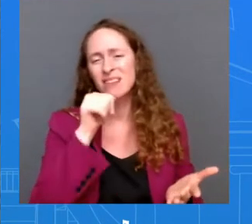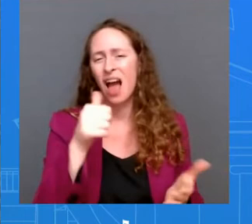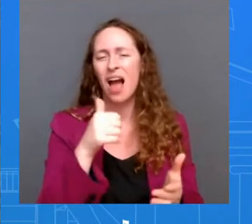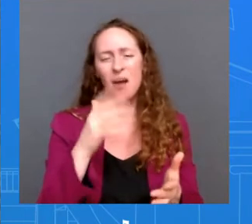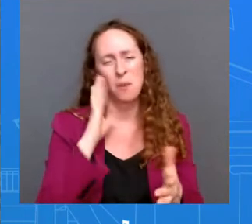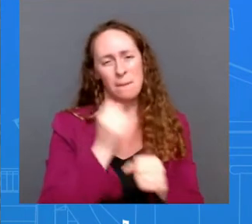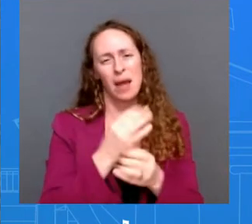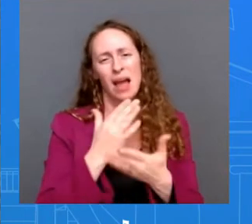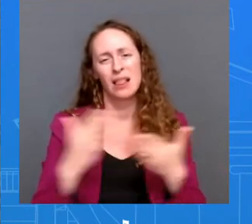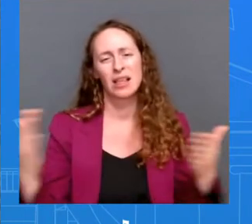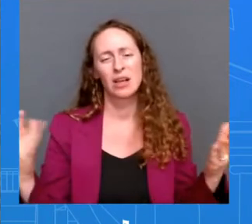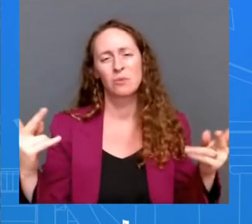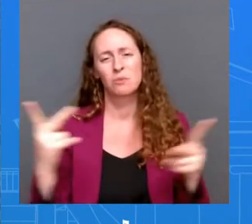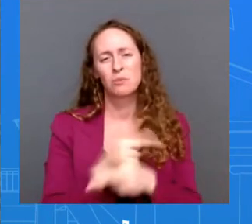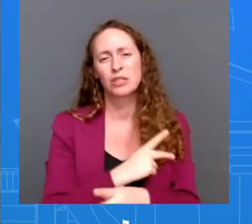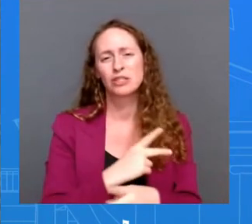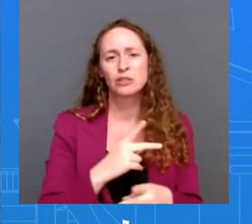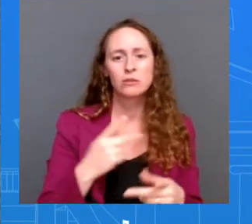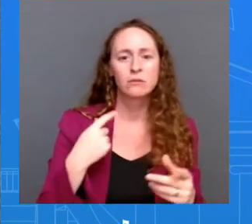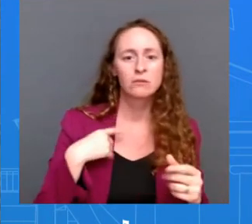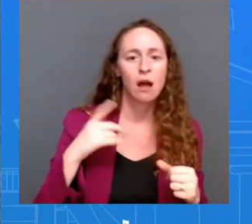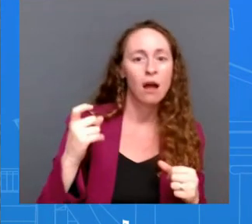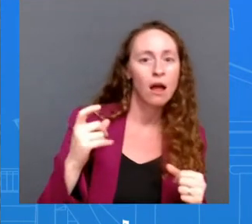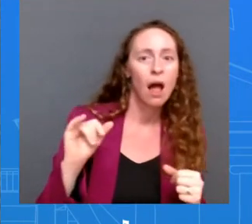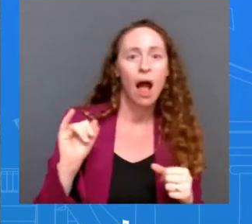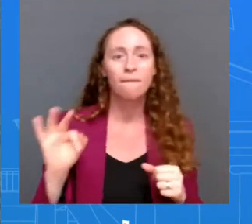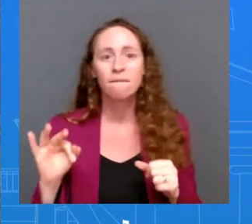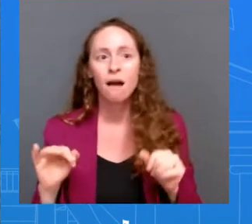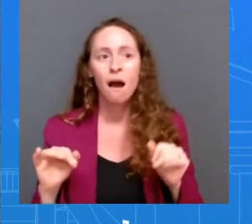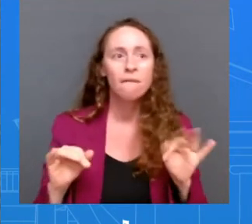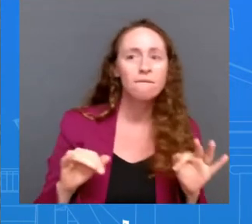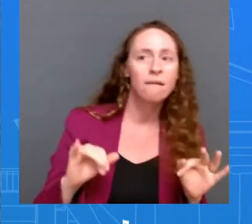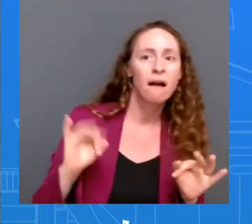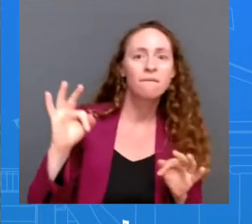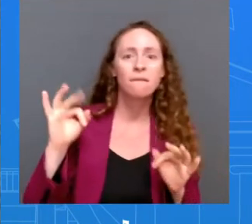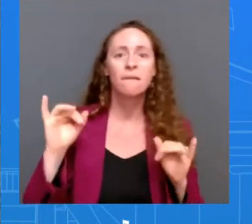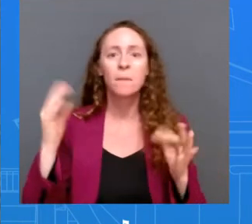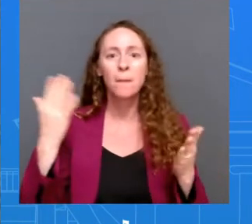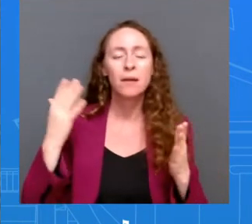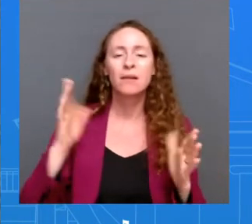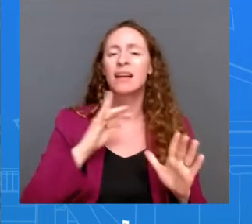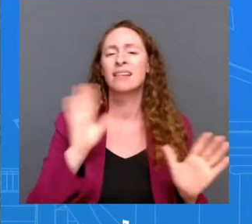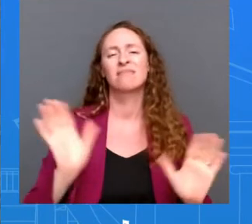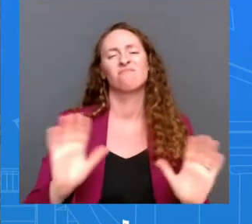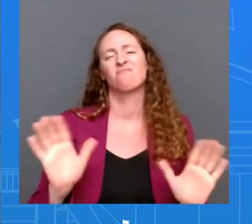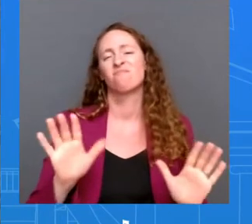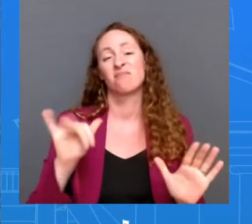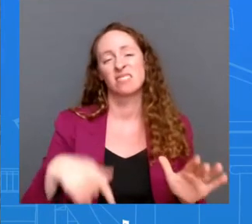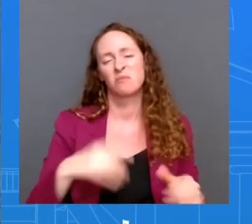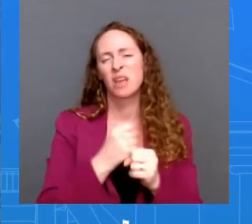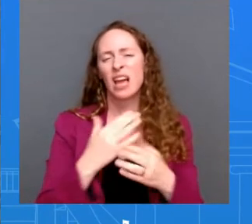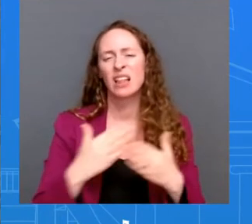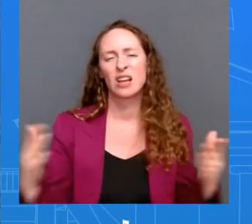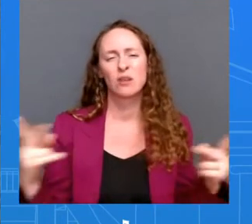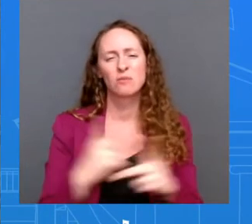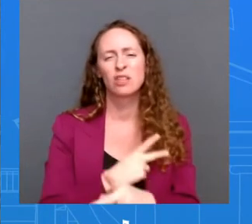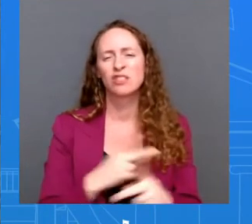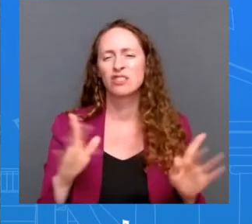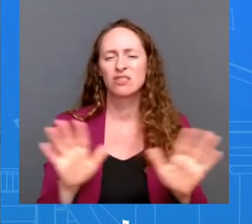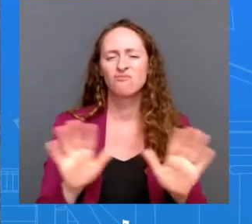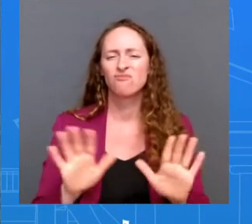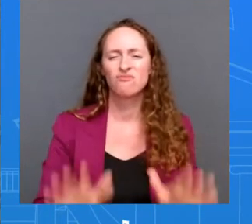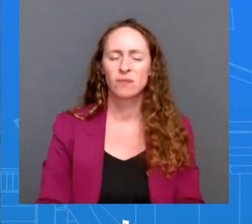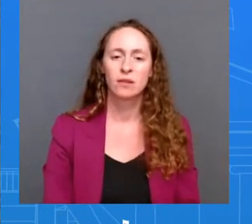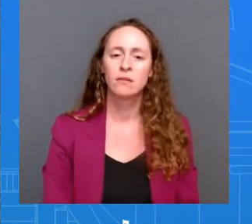reiterate what Karine said. He wants to see Brittany and Paul home, and he's personally involved in seeing to making sure